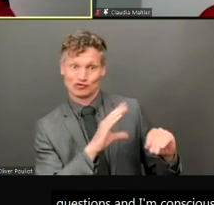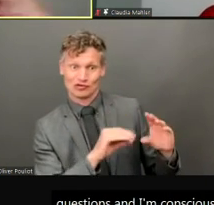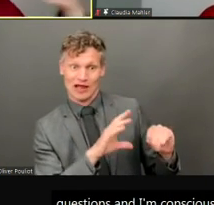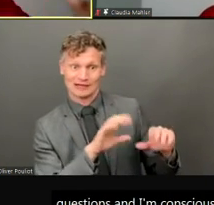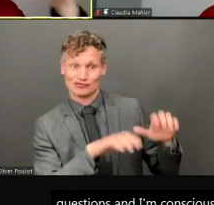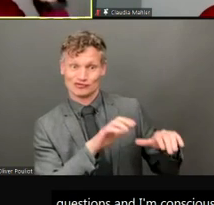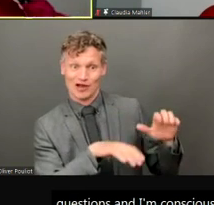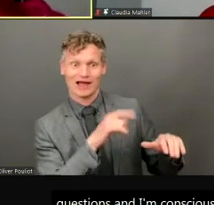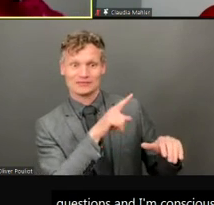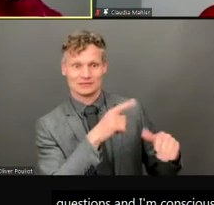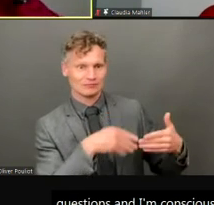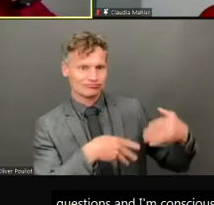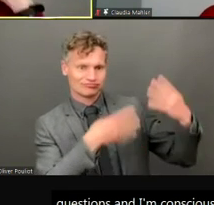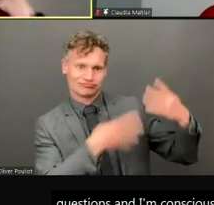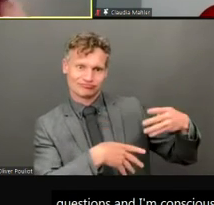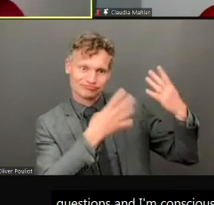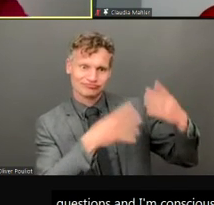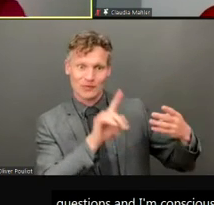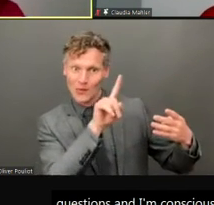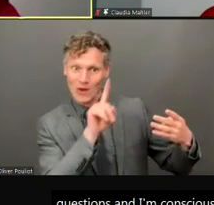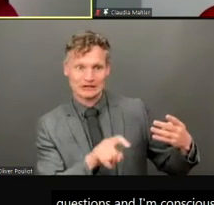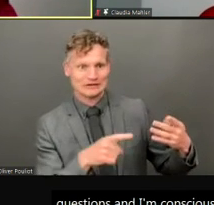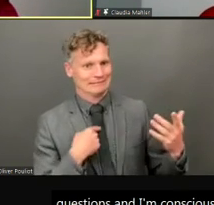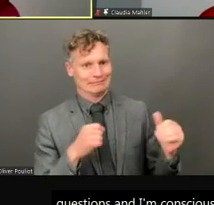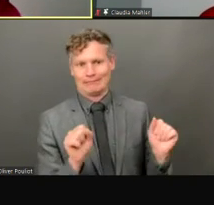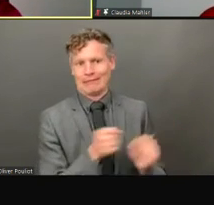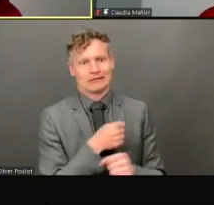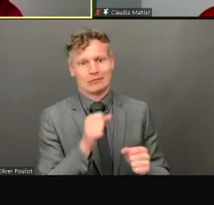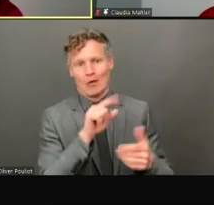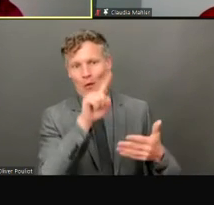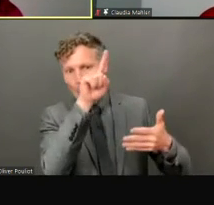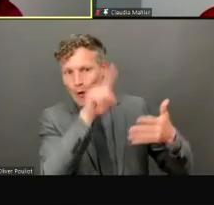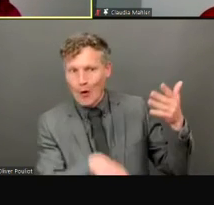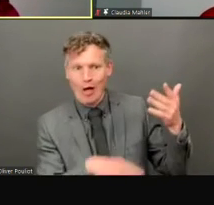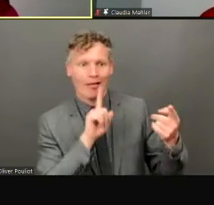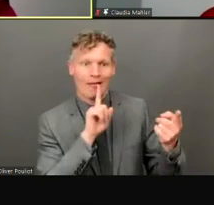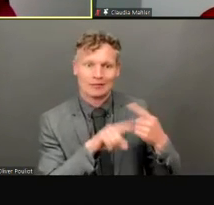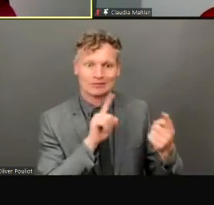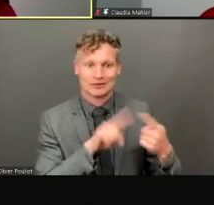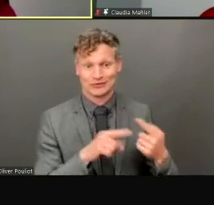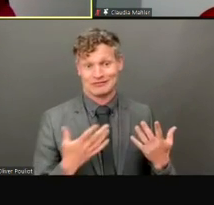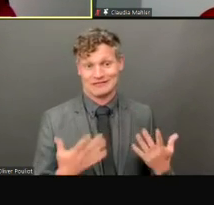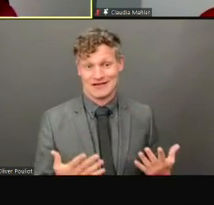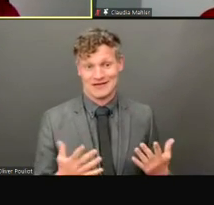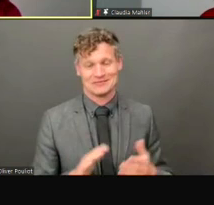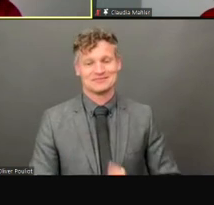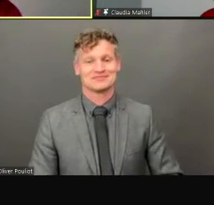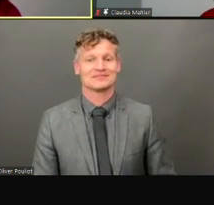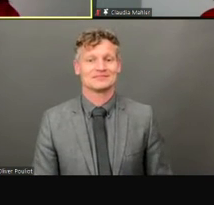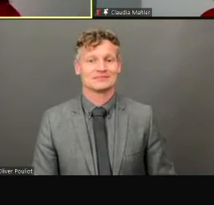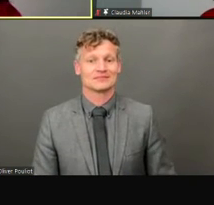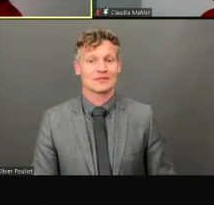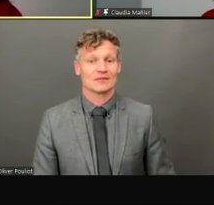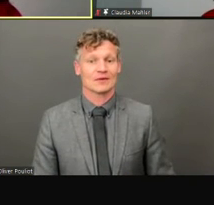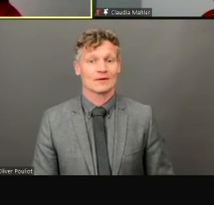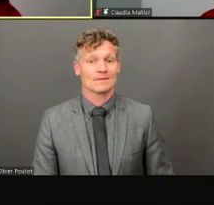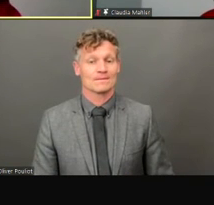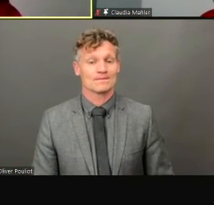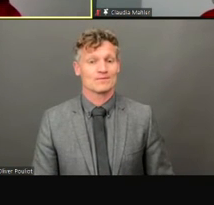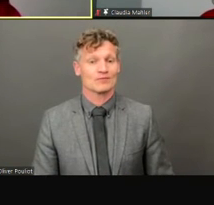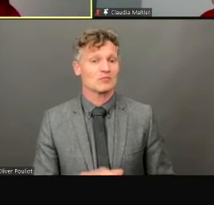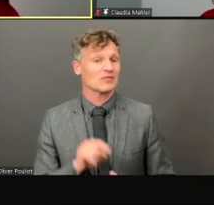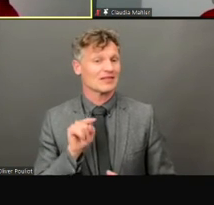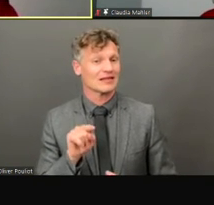to address at this stage. But this is also points, I think, Claudia and